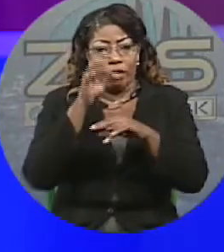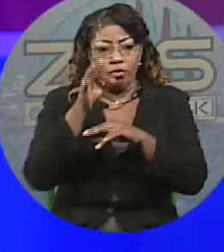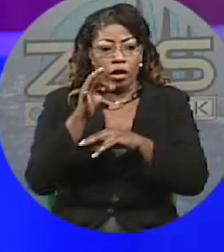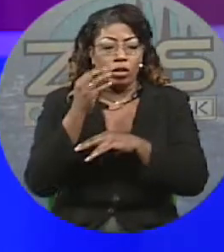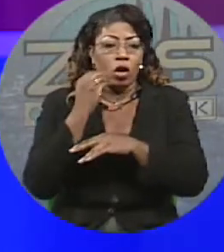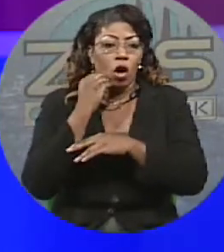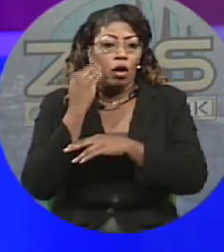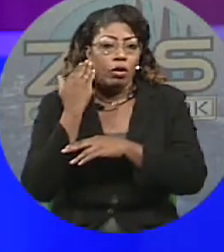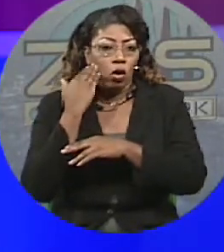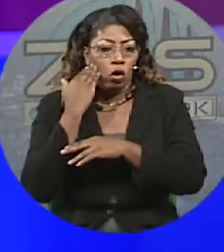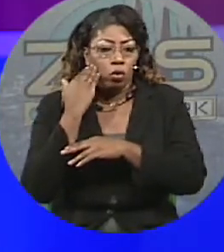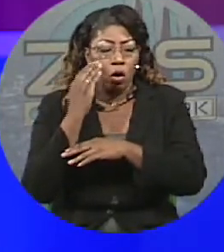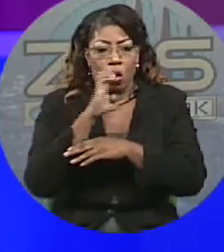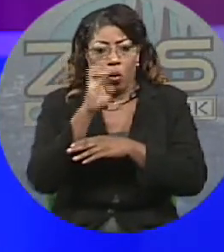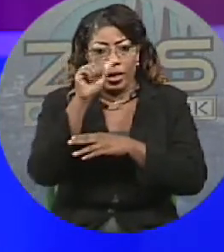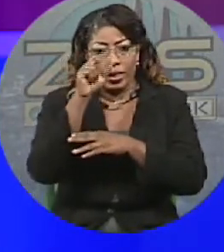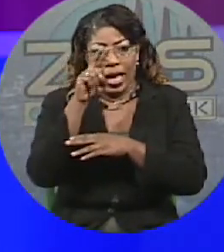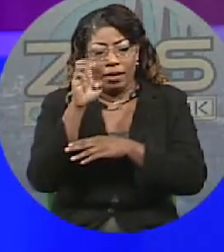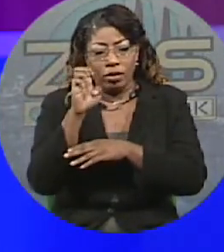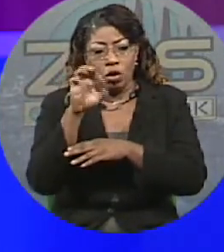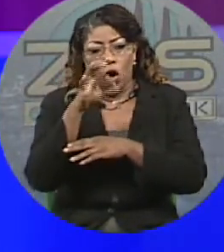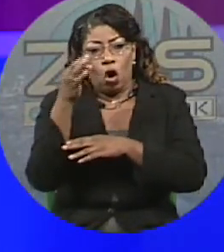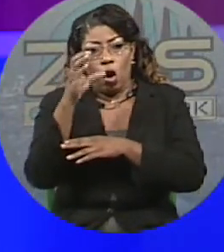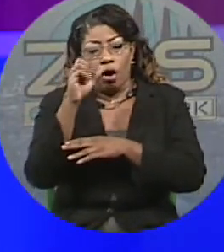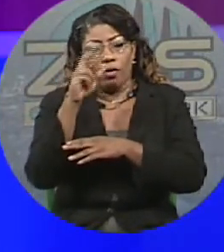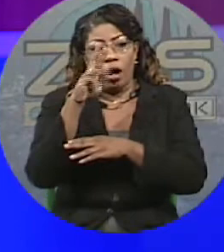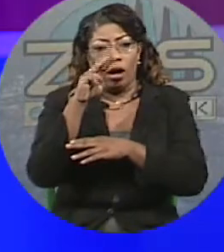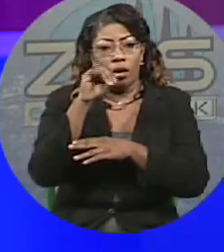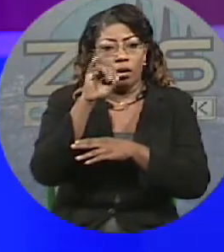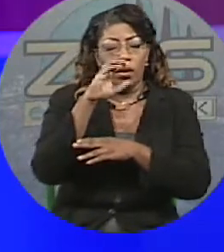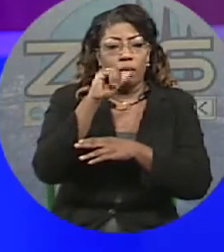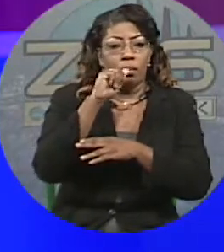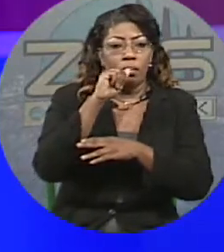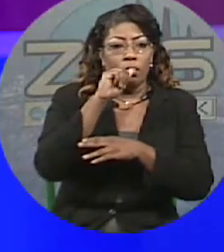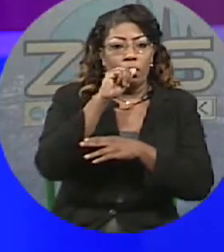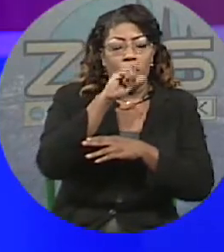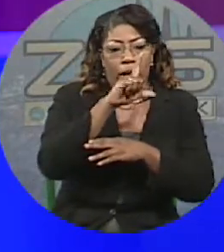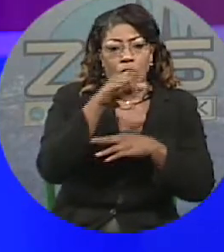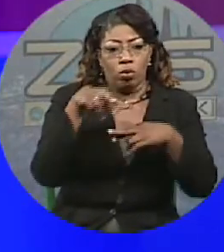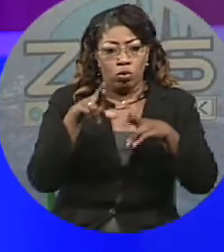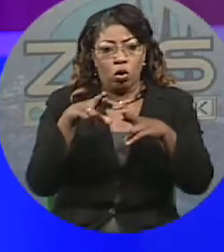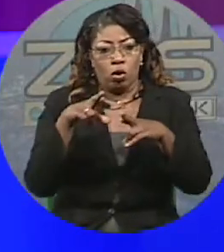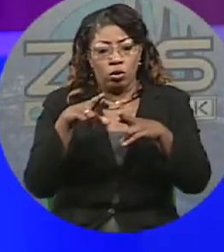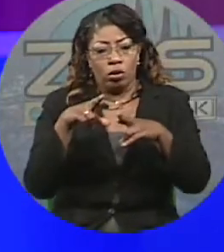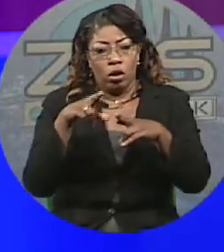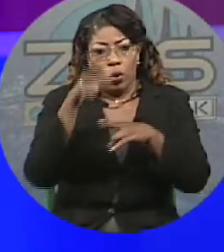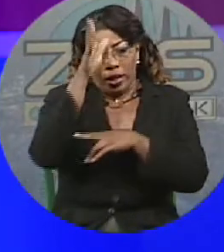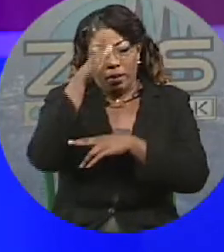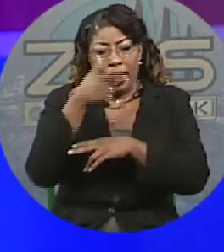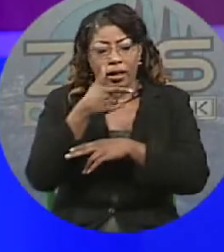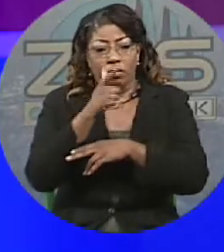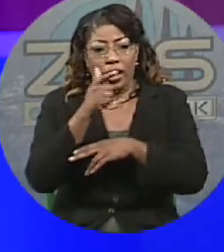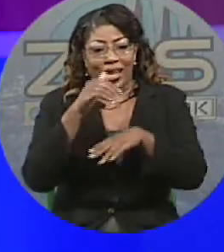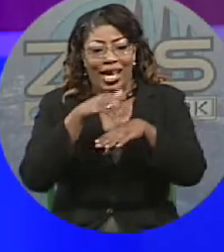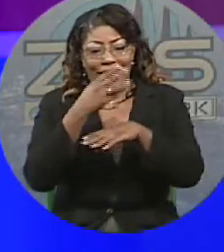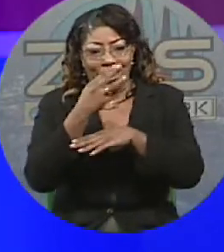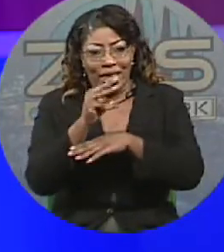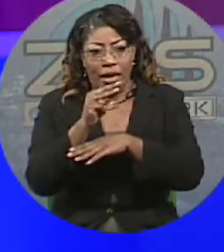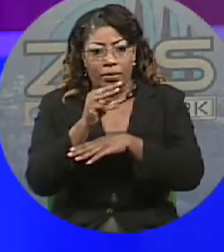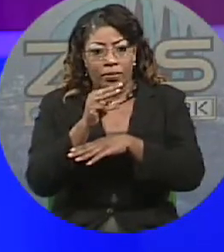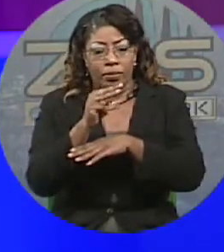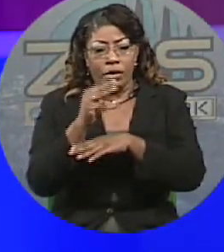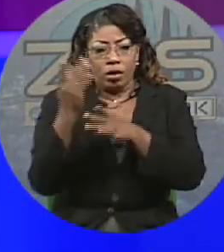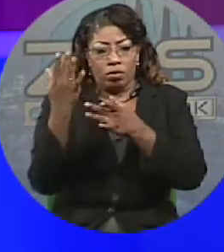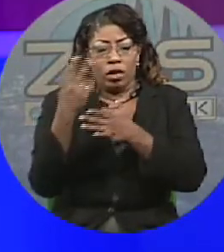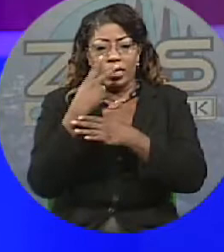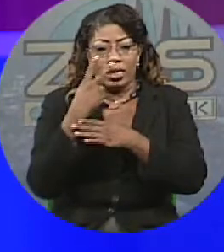a home on West Avenue off Carmichael Road when a gunman opened fire on them. Shortly after, authorities say they saw a